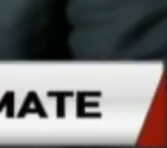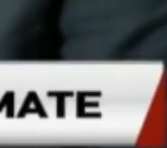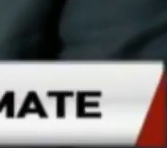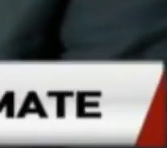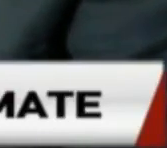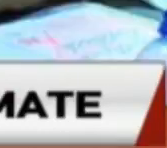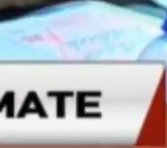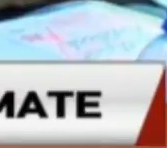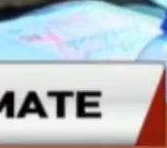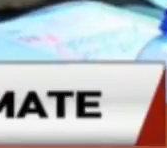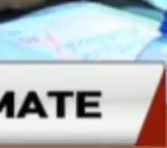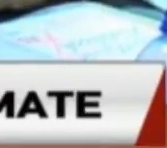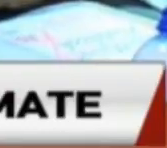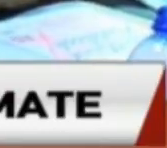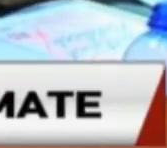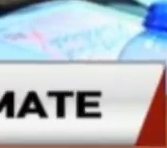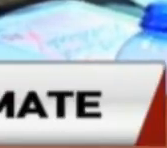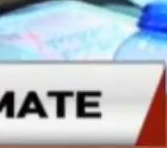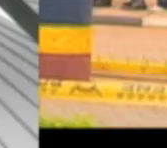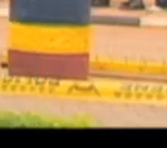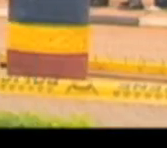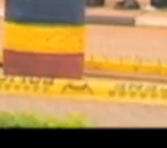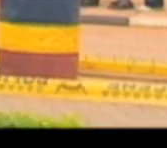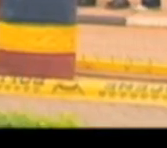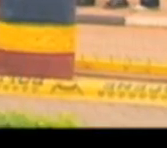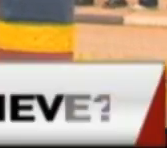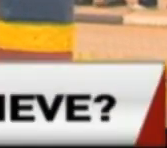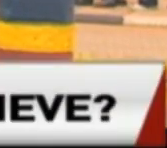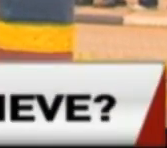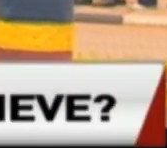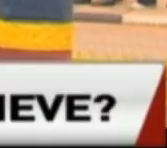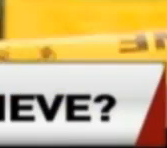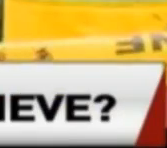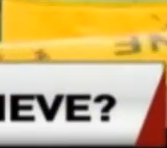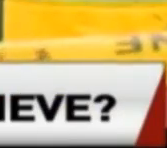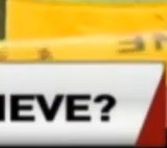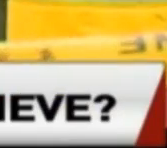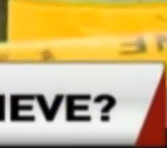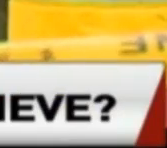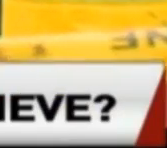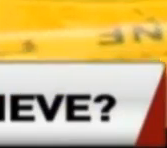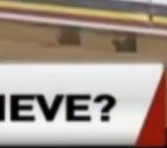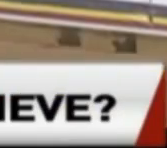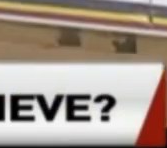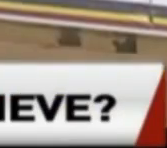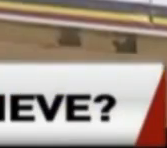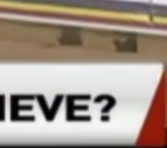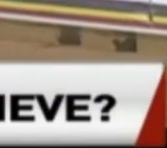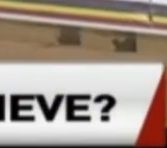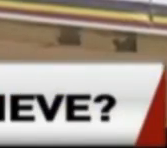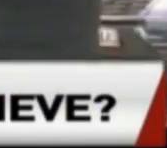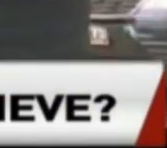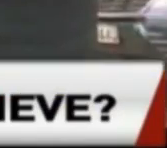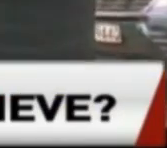committee's last-ditch efforts to salvage the dire situation. Also tonight, more investors record statements